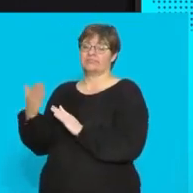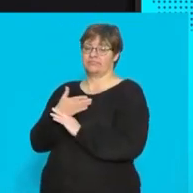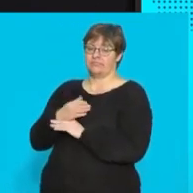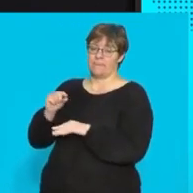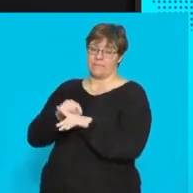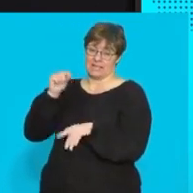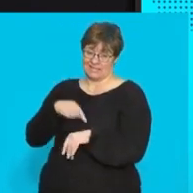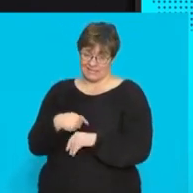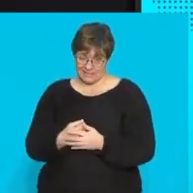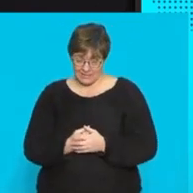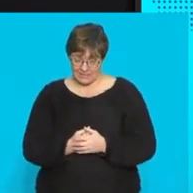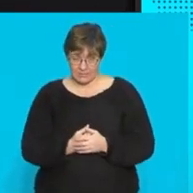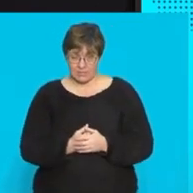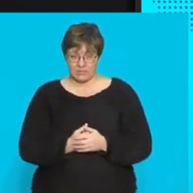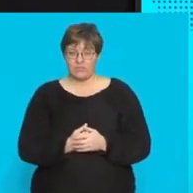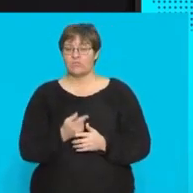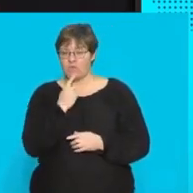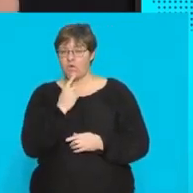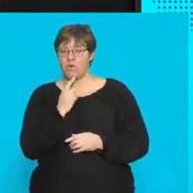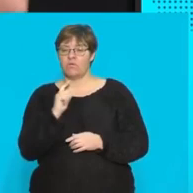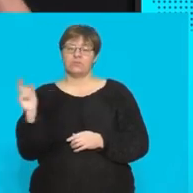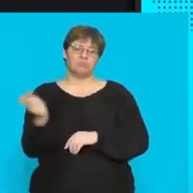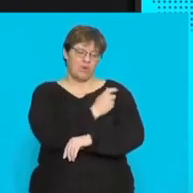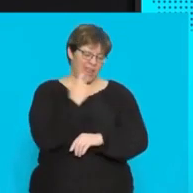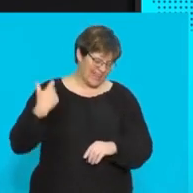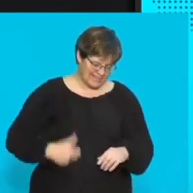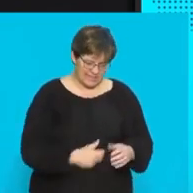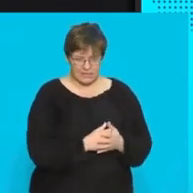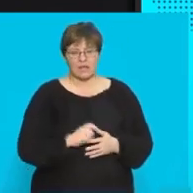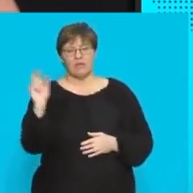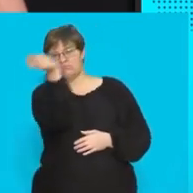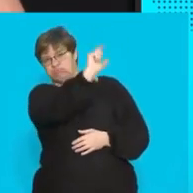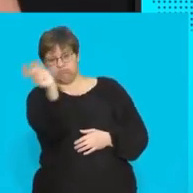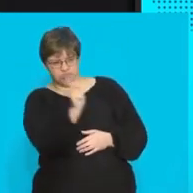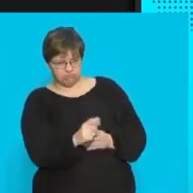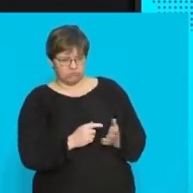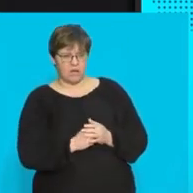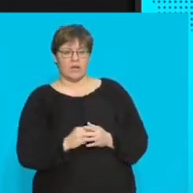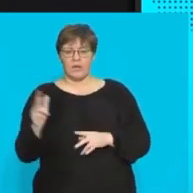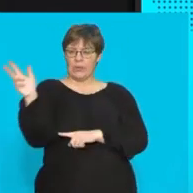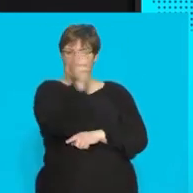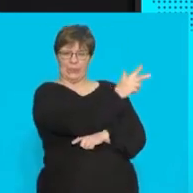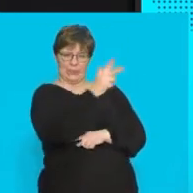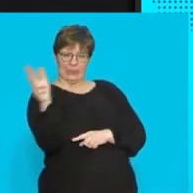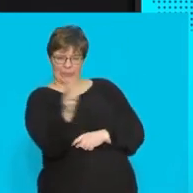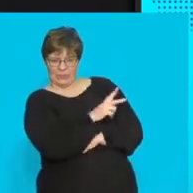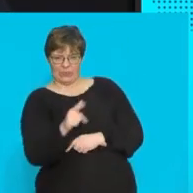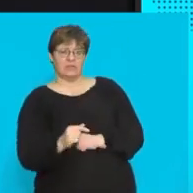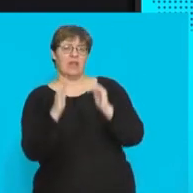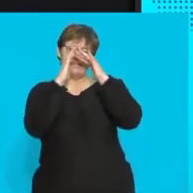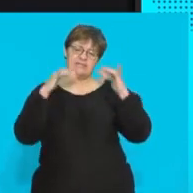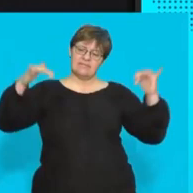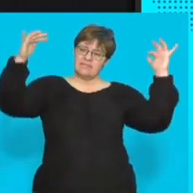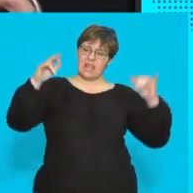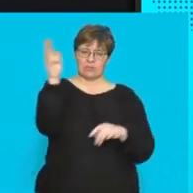mosquito from biting us. So spraying with insecticide, the insecticide nets, right, wearing long sleeves or shirts